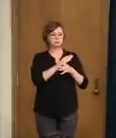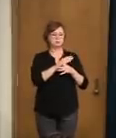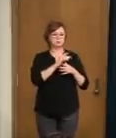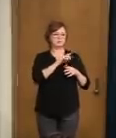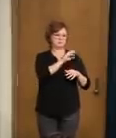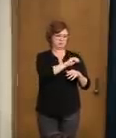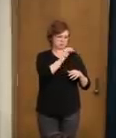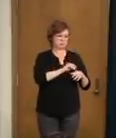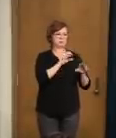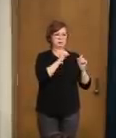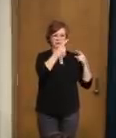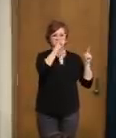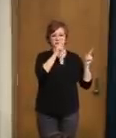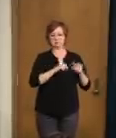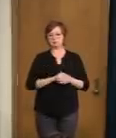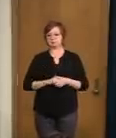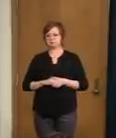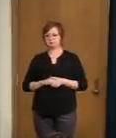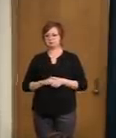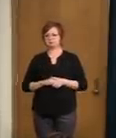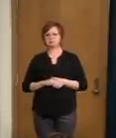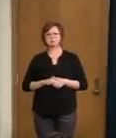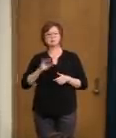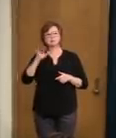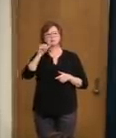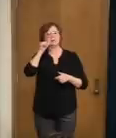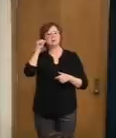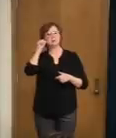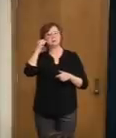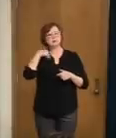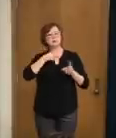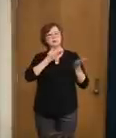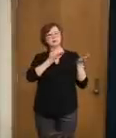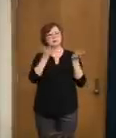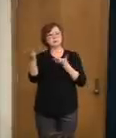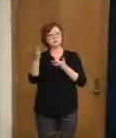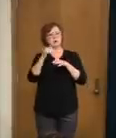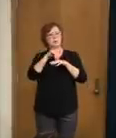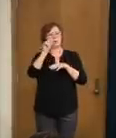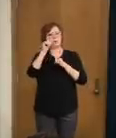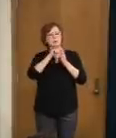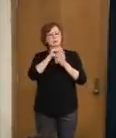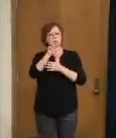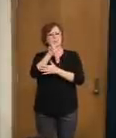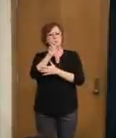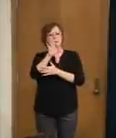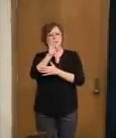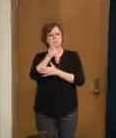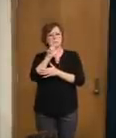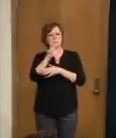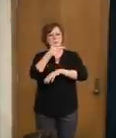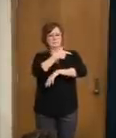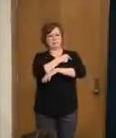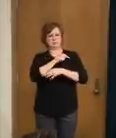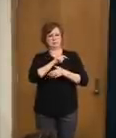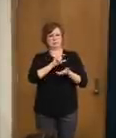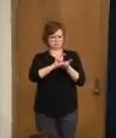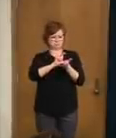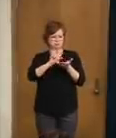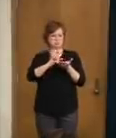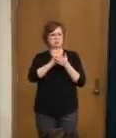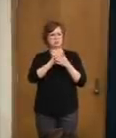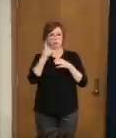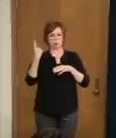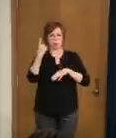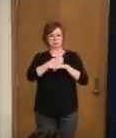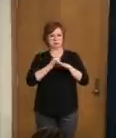An update on our progress to date. Yesterday, we delivered 1,393 doses of vaccine, our highest in